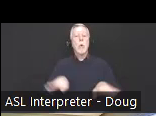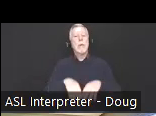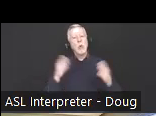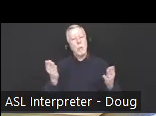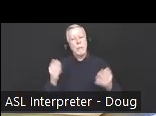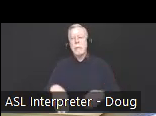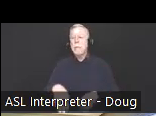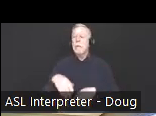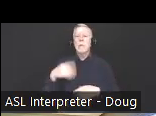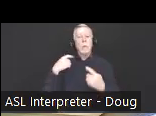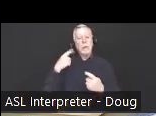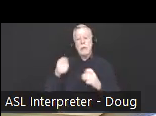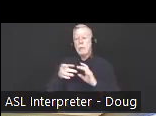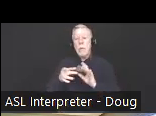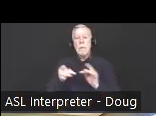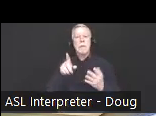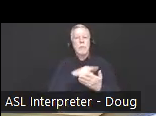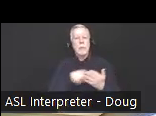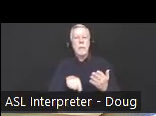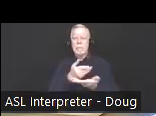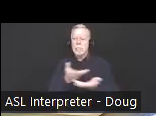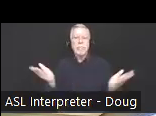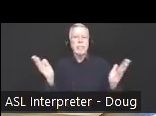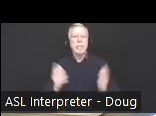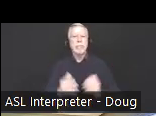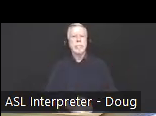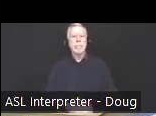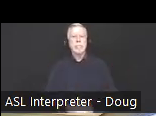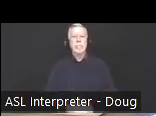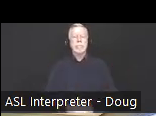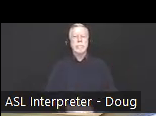comments, critiques, whatever. Anything?